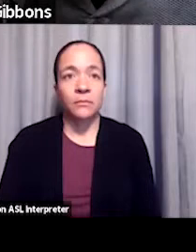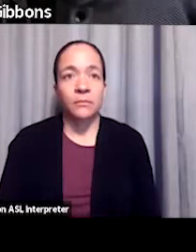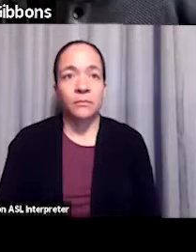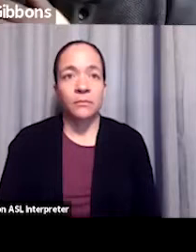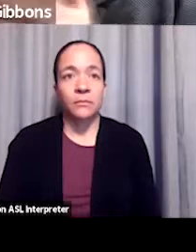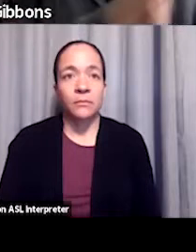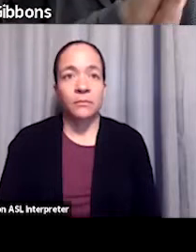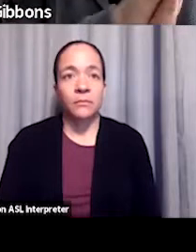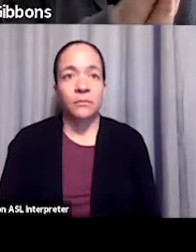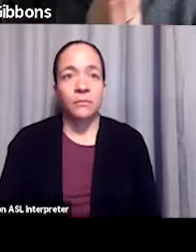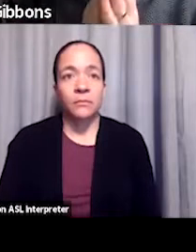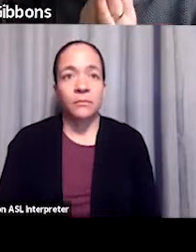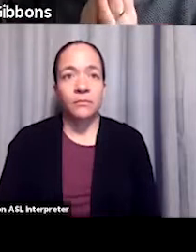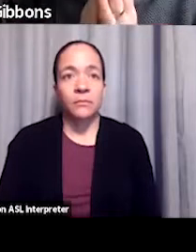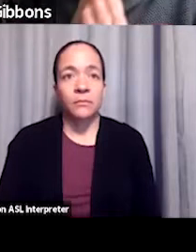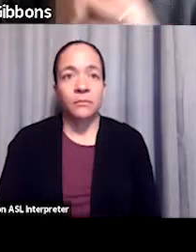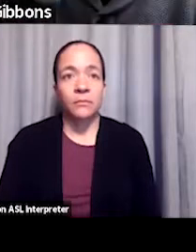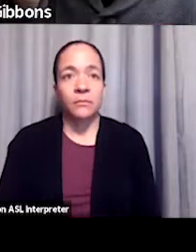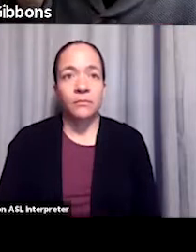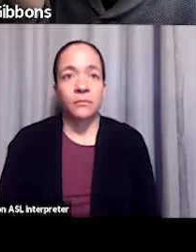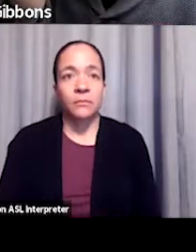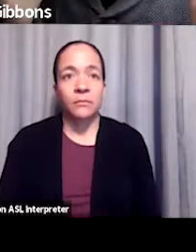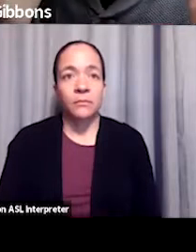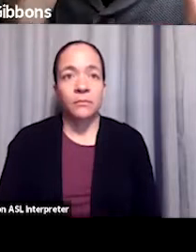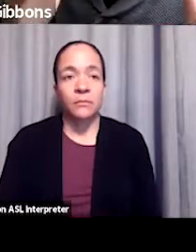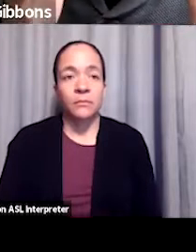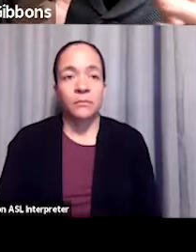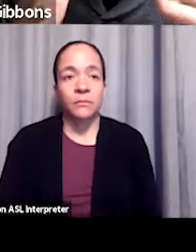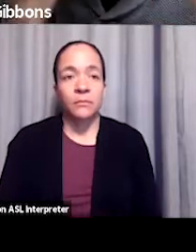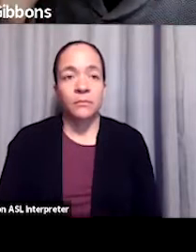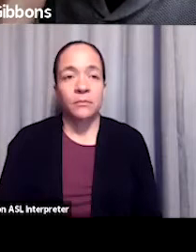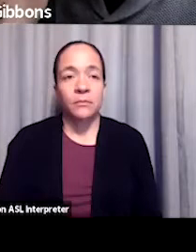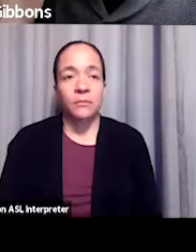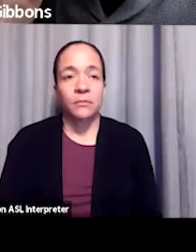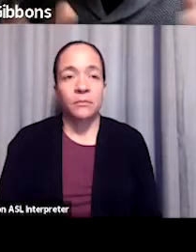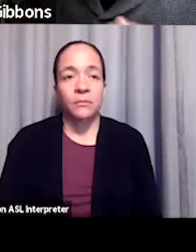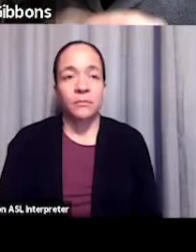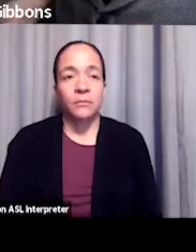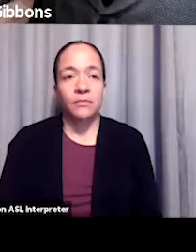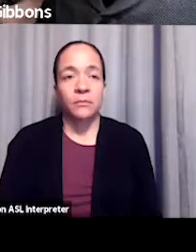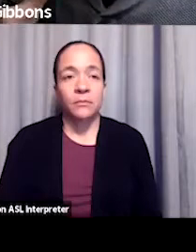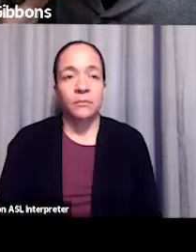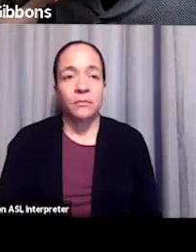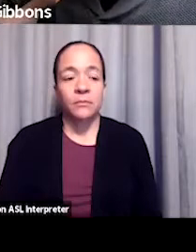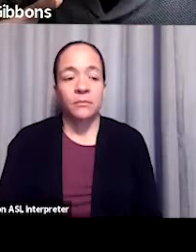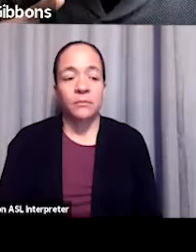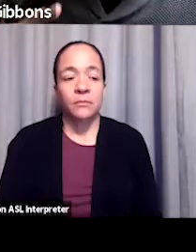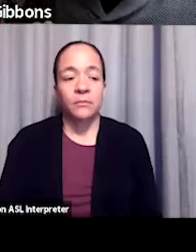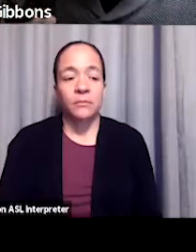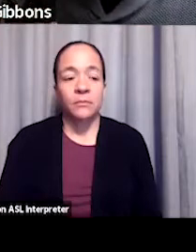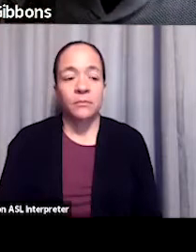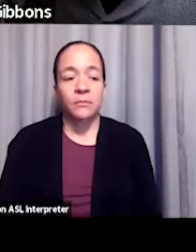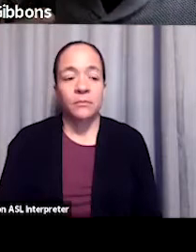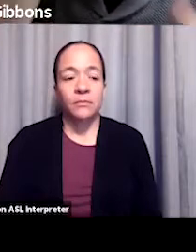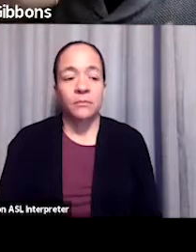Hey everybody, it's Sean Gibbons from the Communications Network. Welcome to the first network webinar of 2021. Really grateful to have you with us.